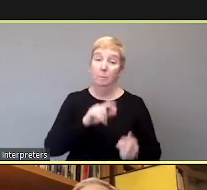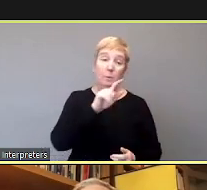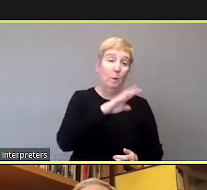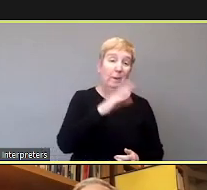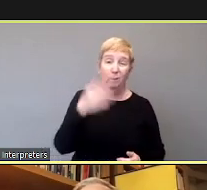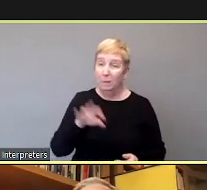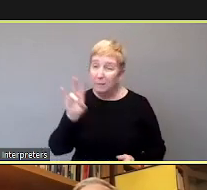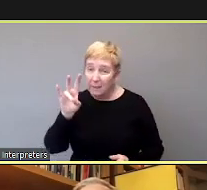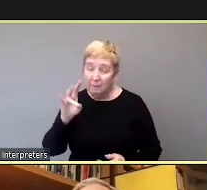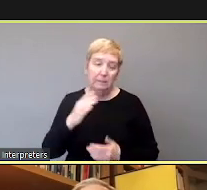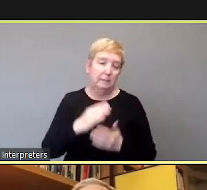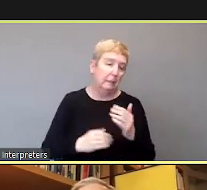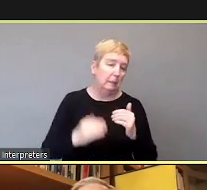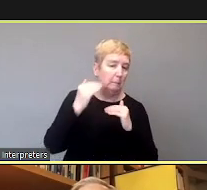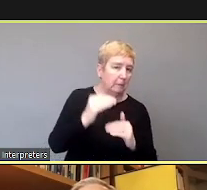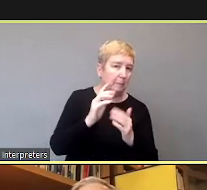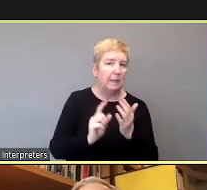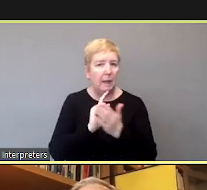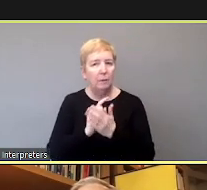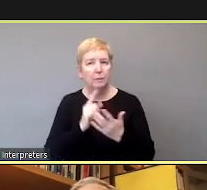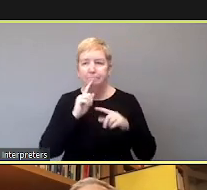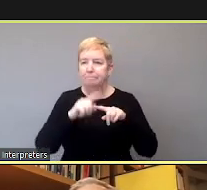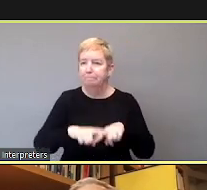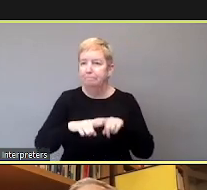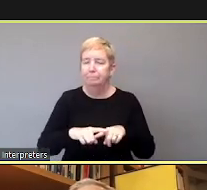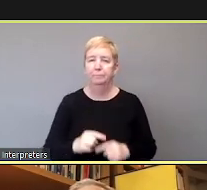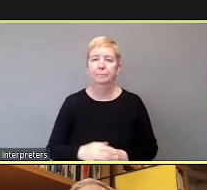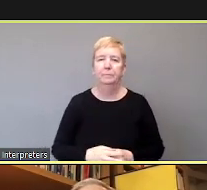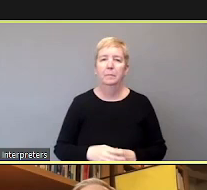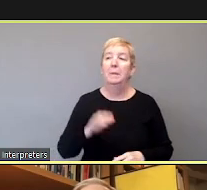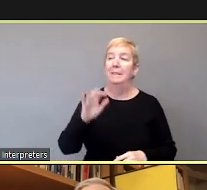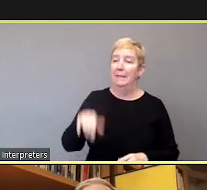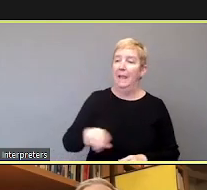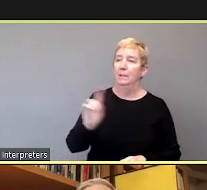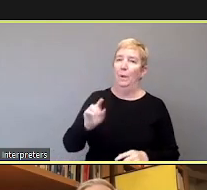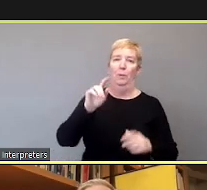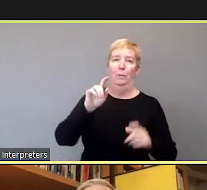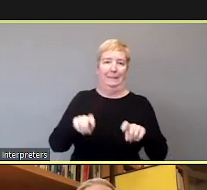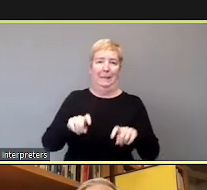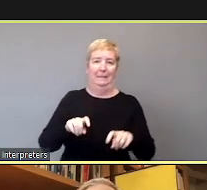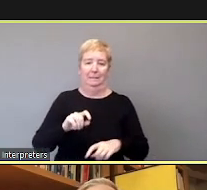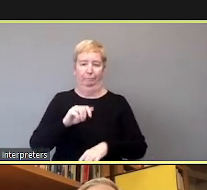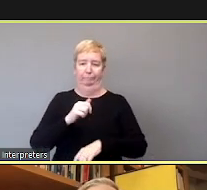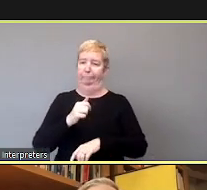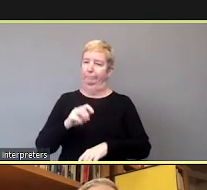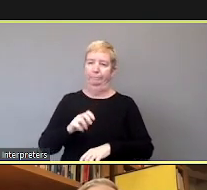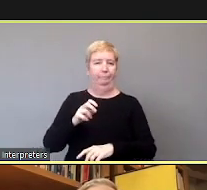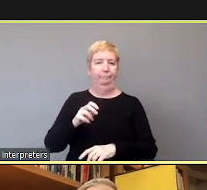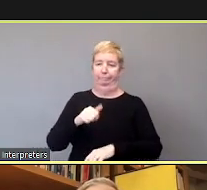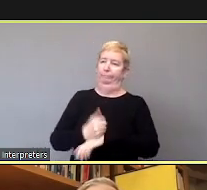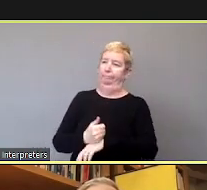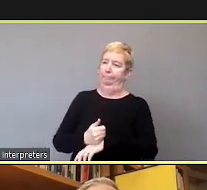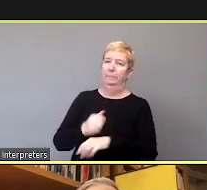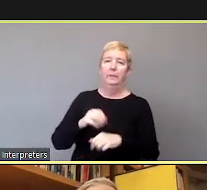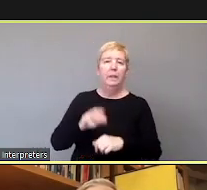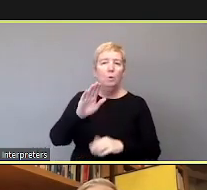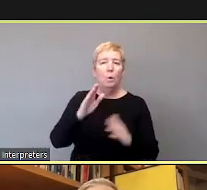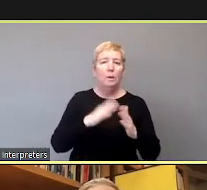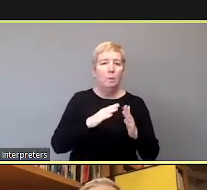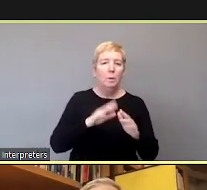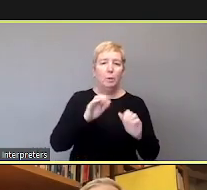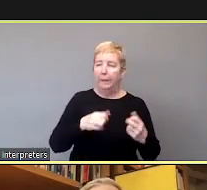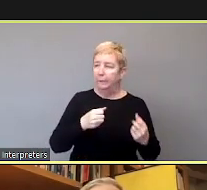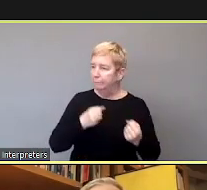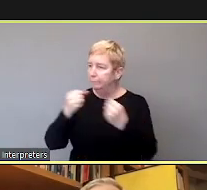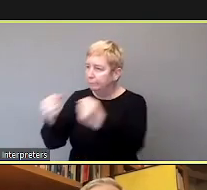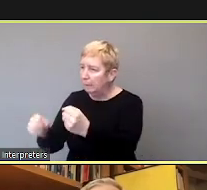aren't. So these are where the tests are right now in your community. And then someone inevitably